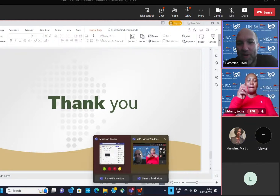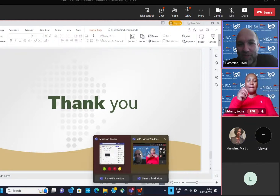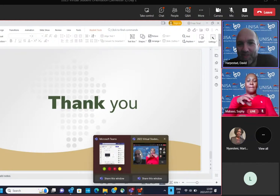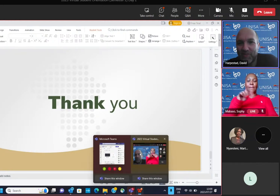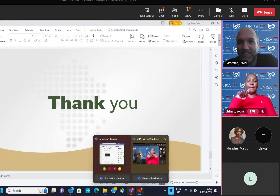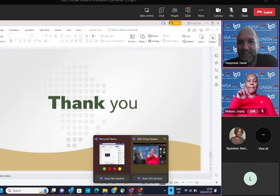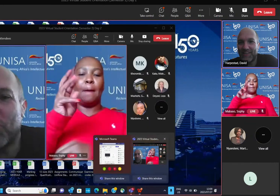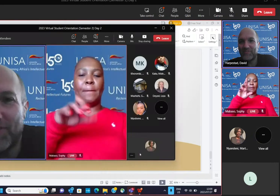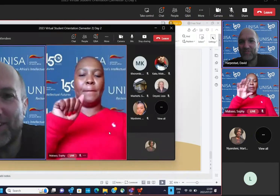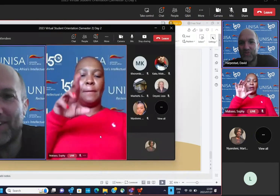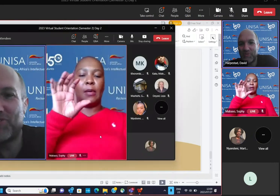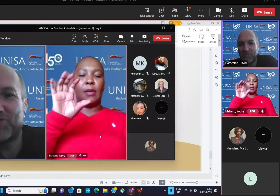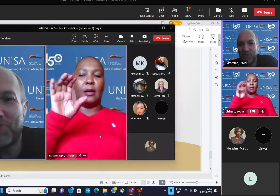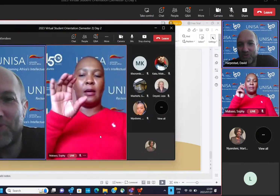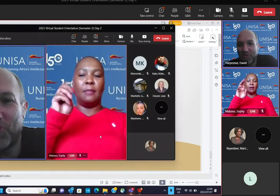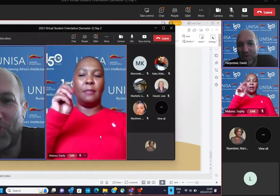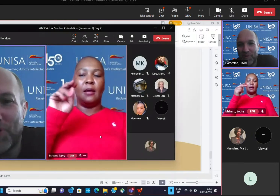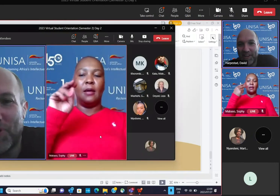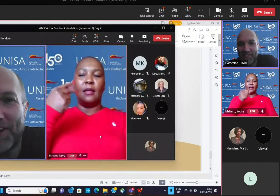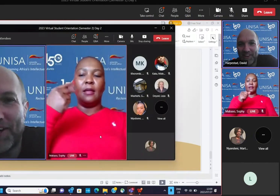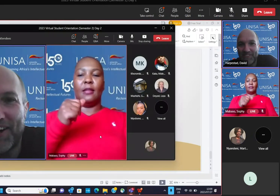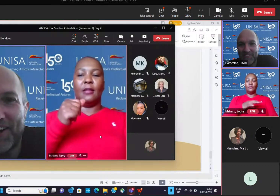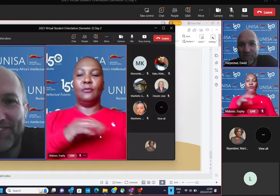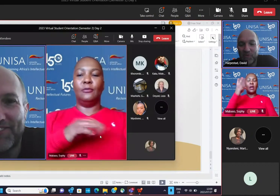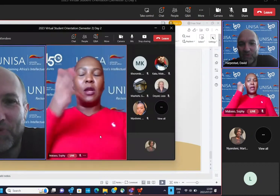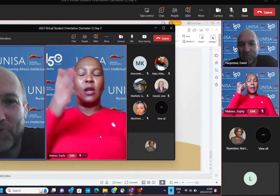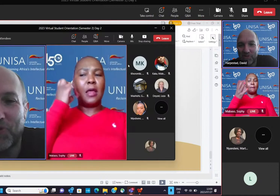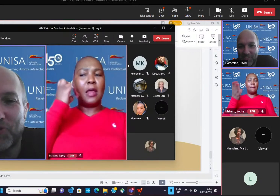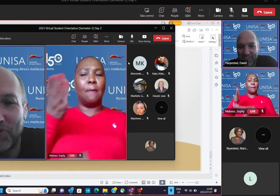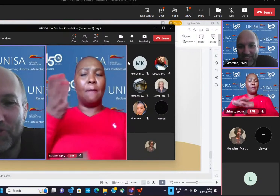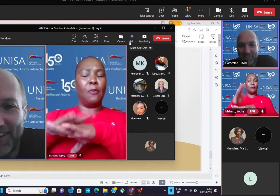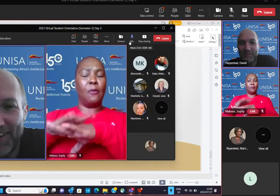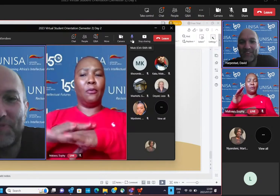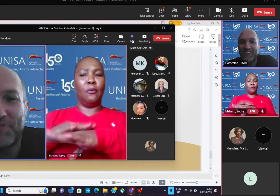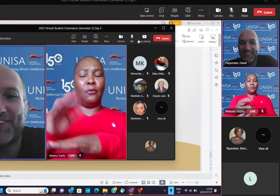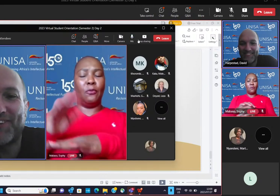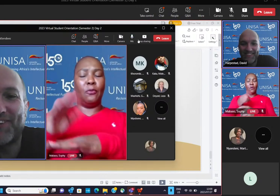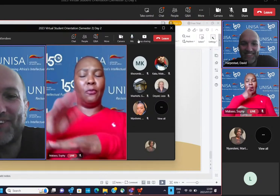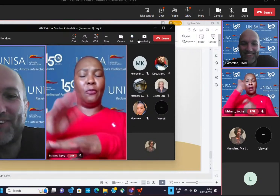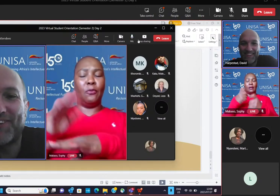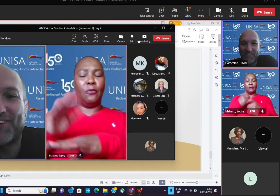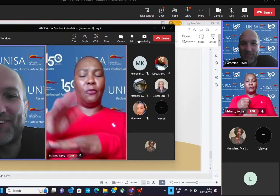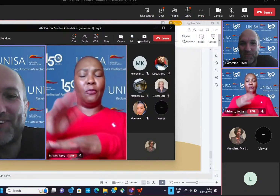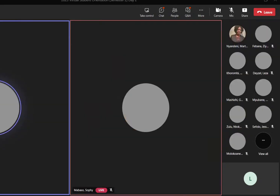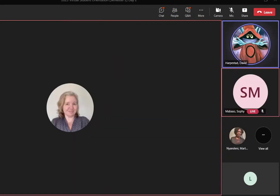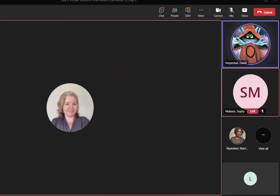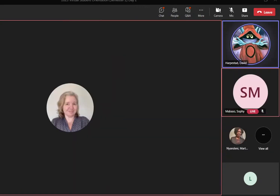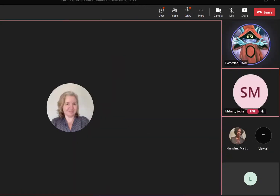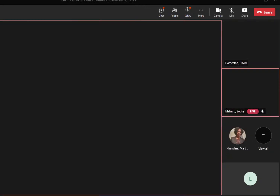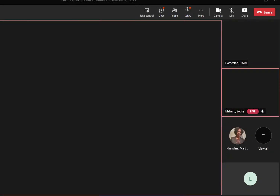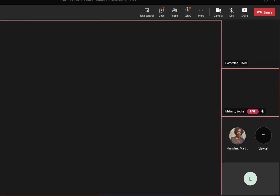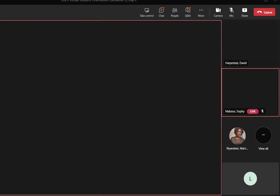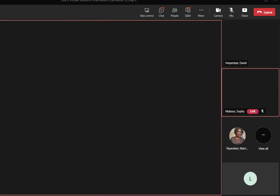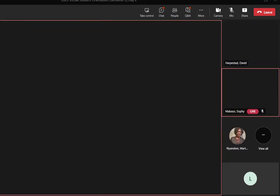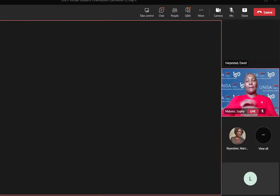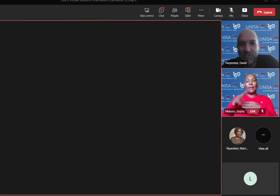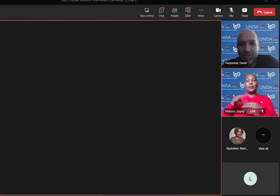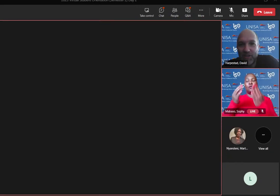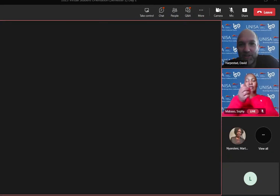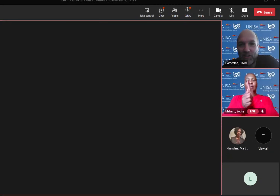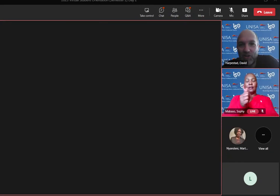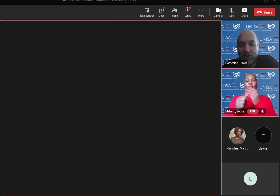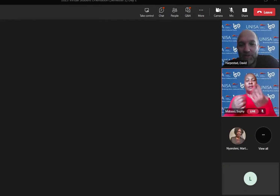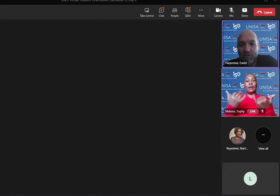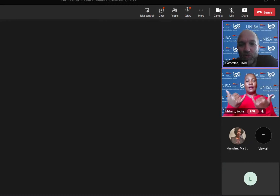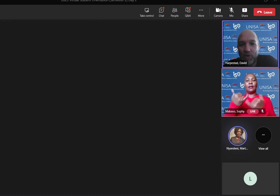wasn't too bad. We didn't really have too much noise from the background, so we also appreciate it from the colleagues on that side as well. So there we go, students.